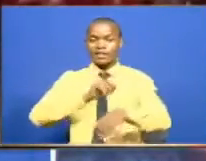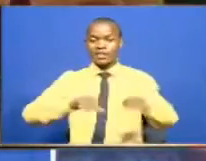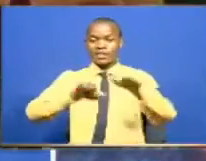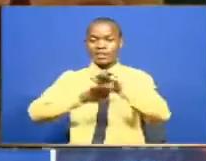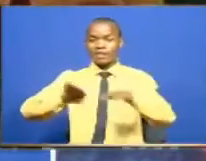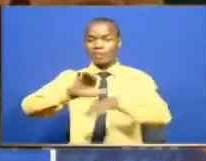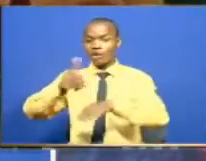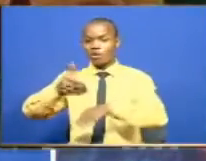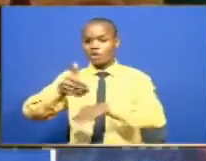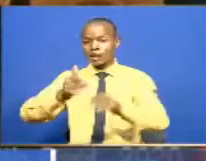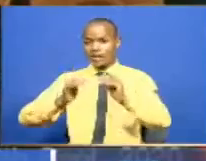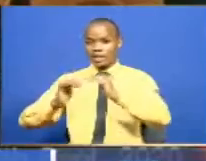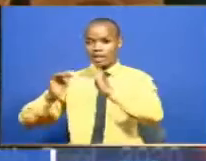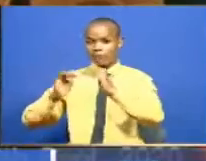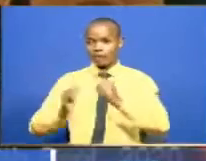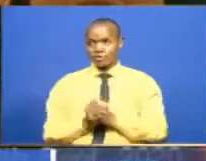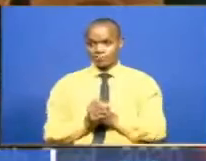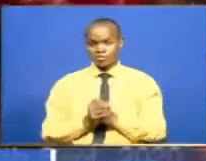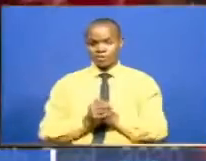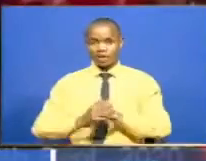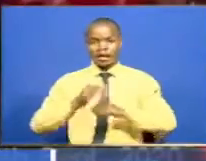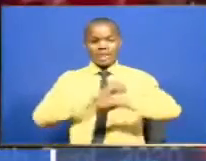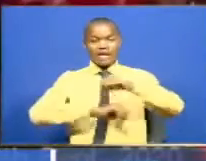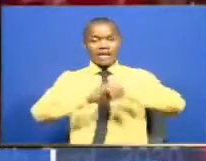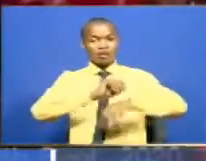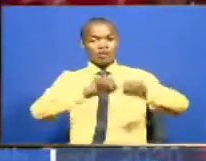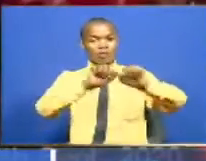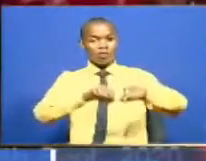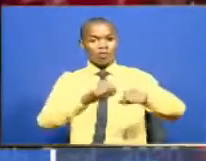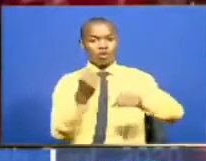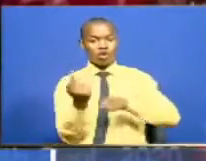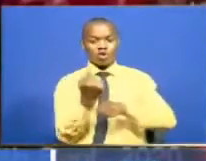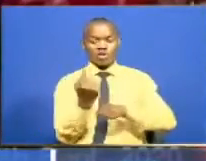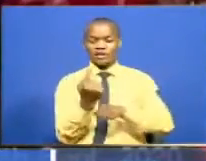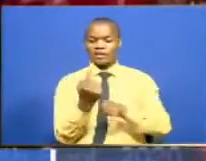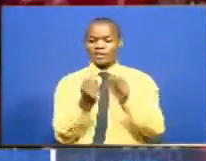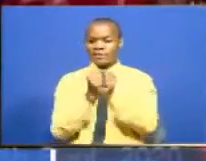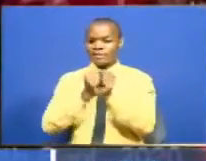seats. Affirmative action for top-up will only last for